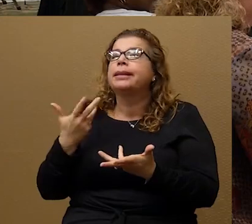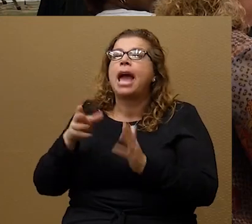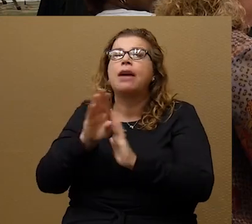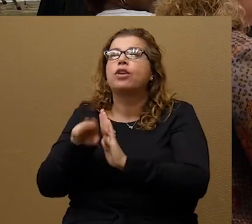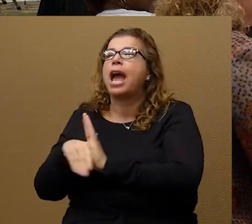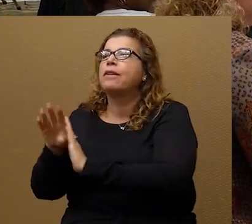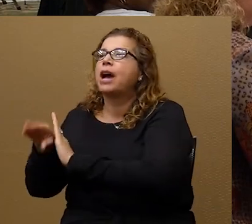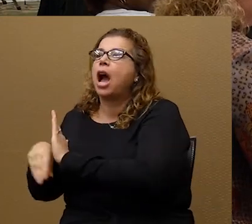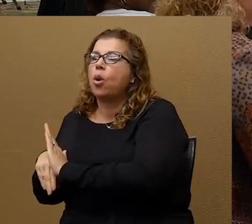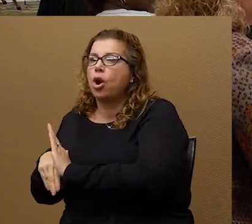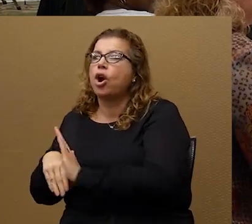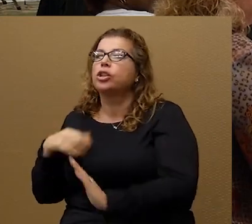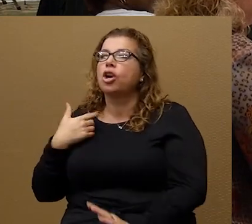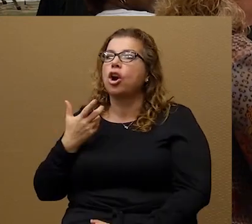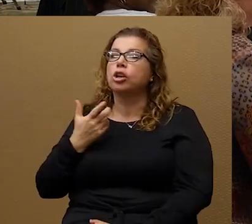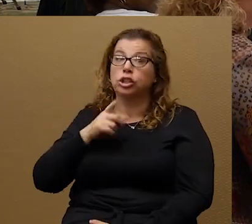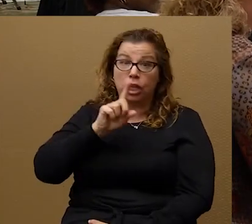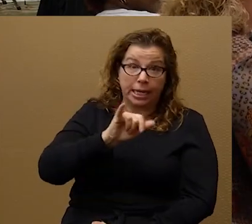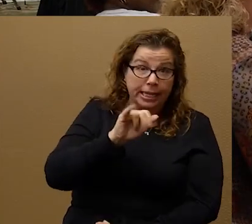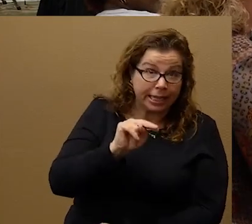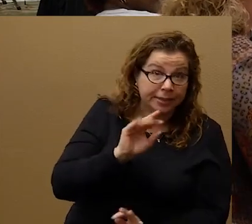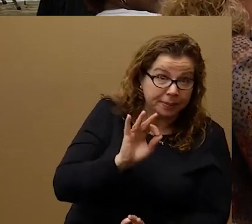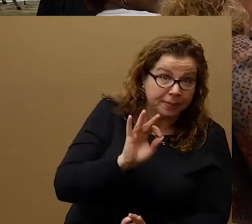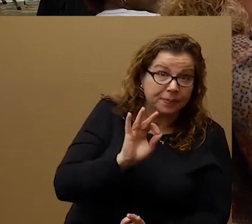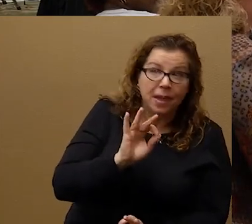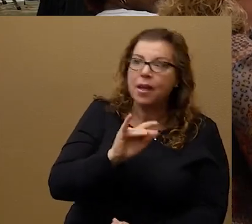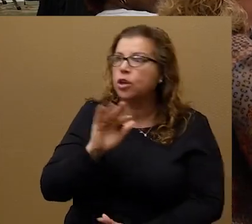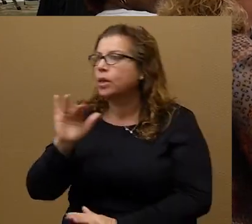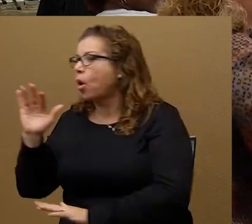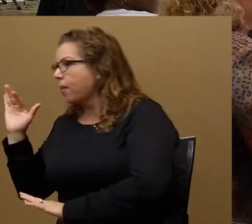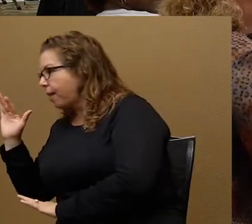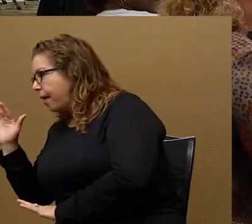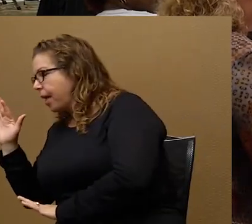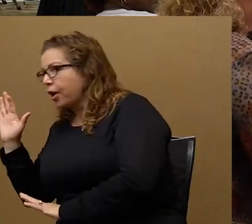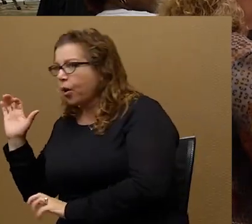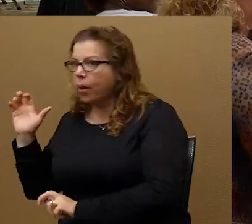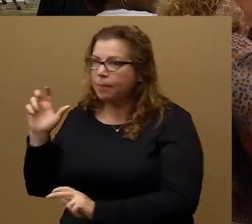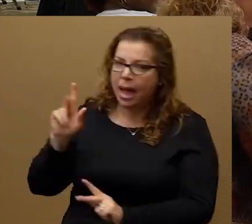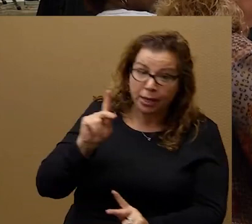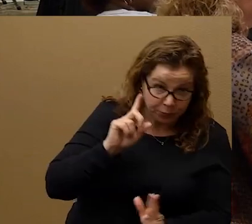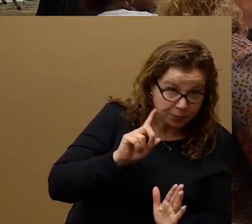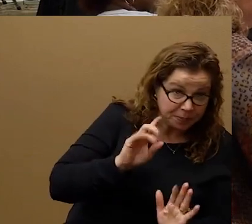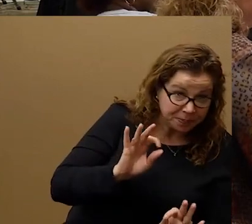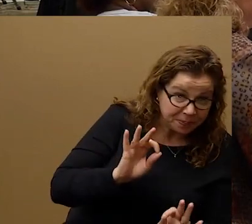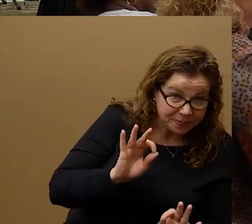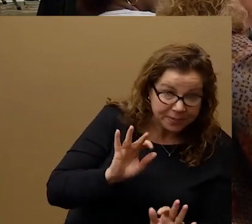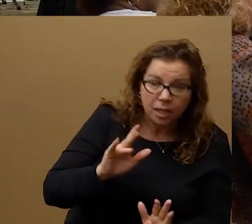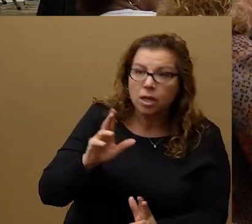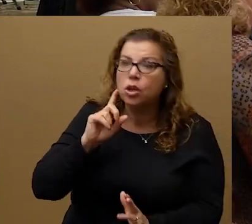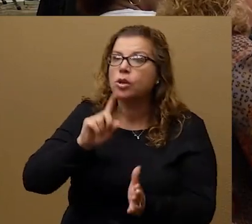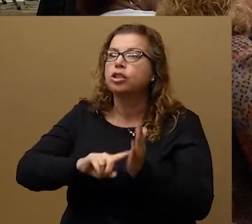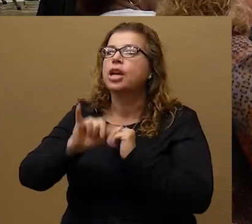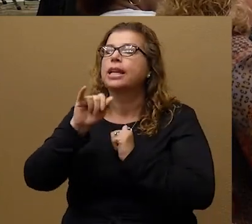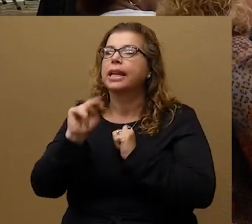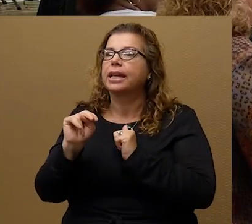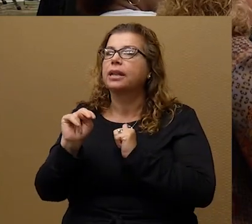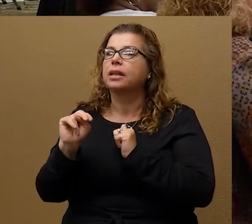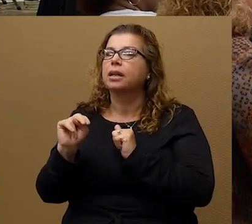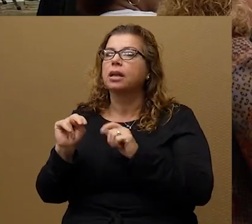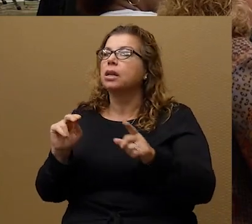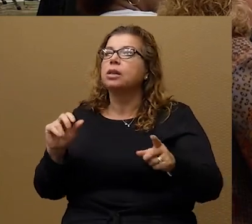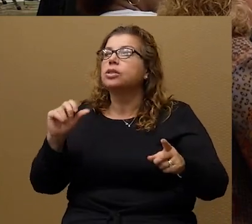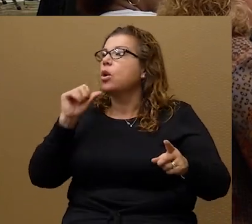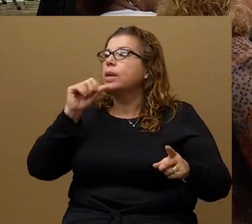they're getting reinforcement from their teacher. Did I earn the points? So that gives them the attention. Not just